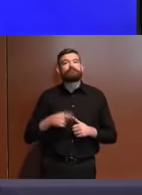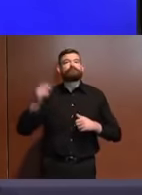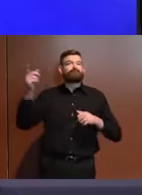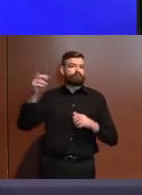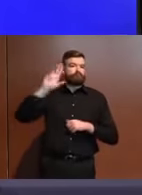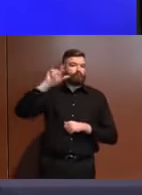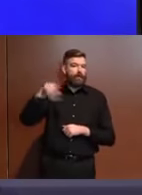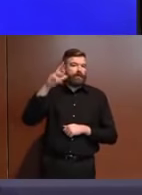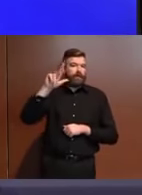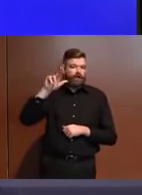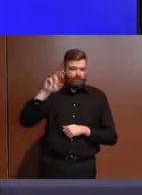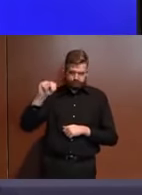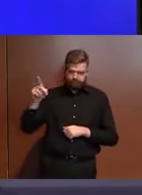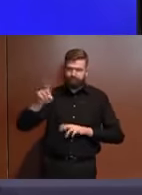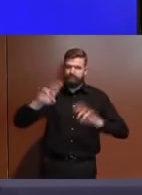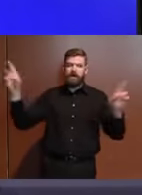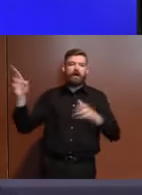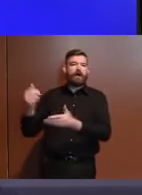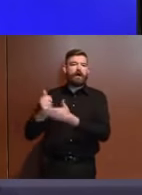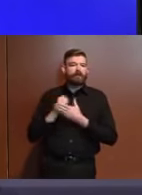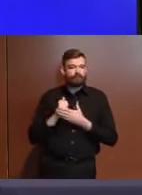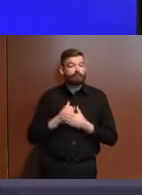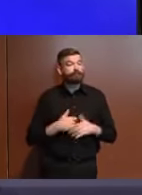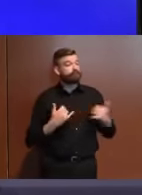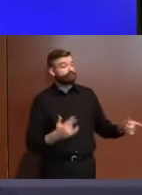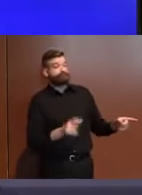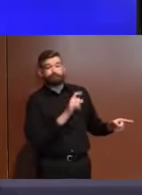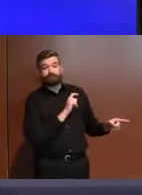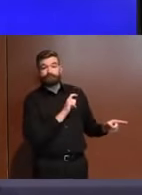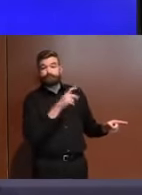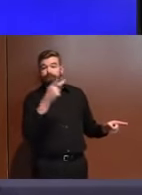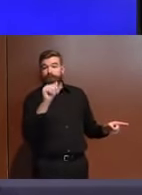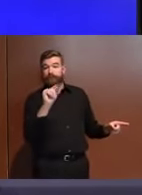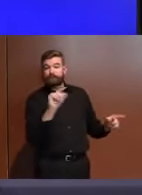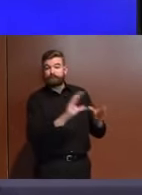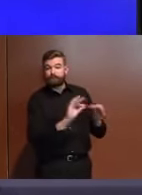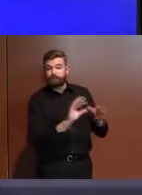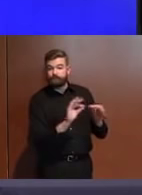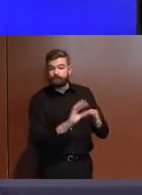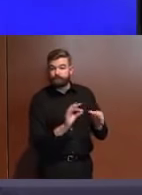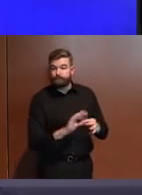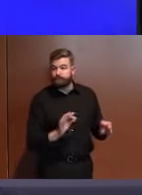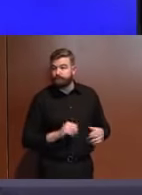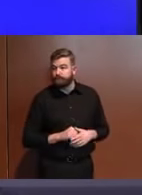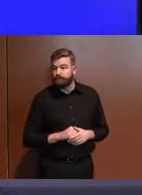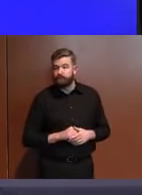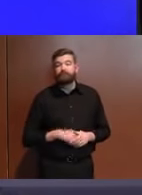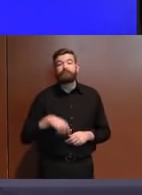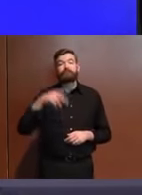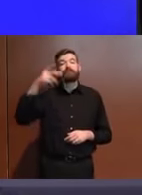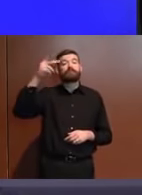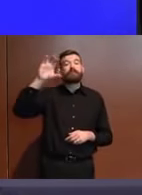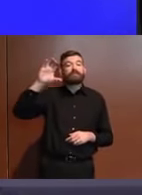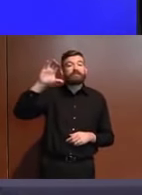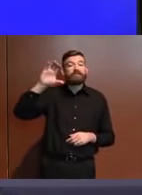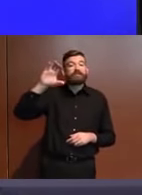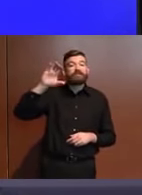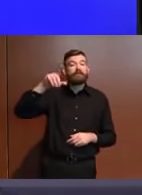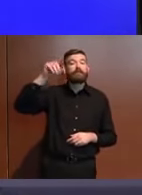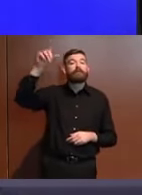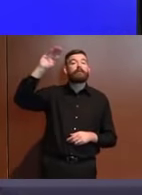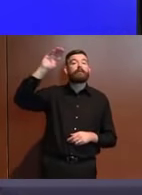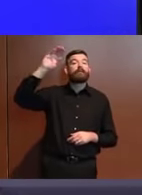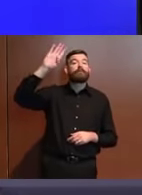any comments on any one of, at the PNC and Bergen community tomorrow, you got to be healthcare worker and or a